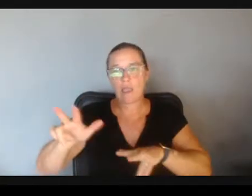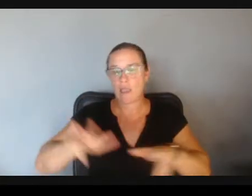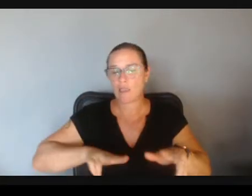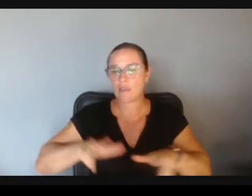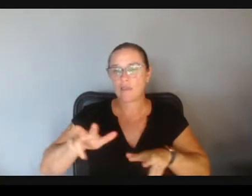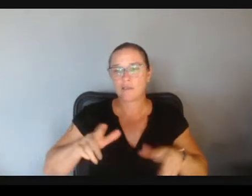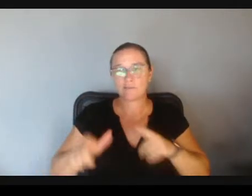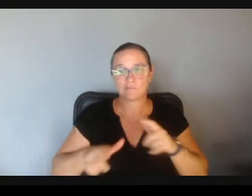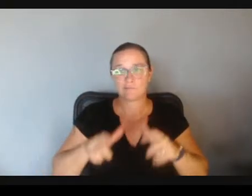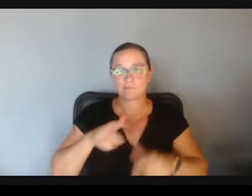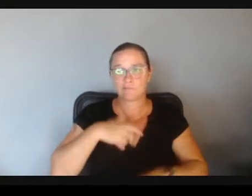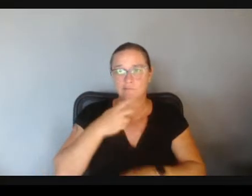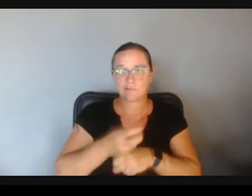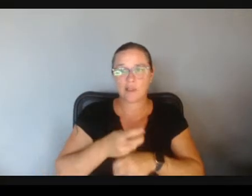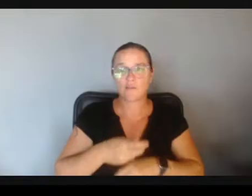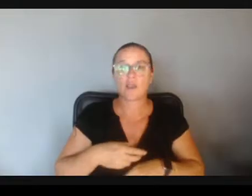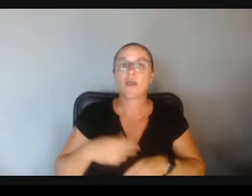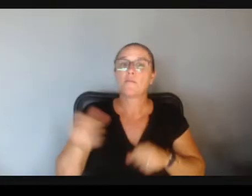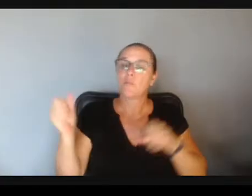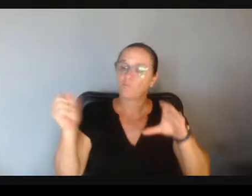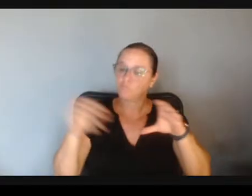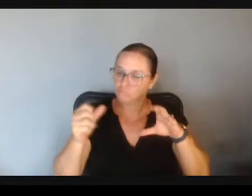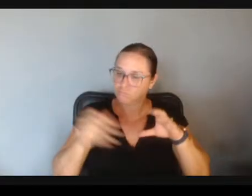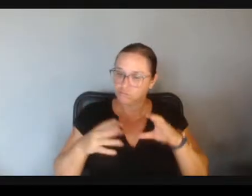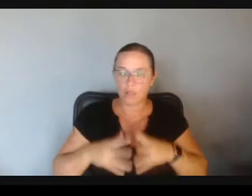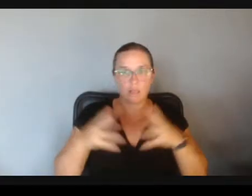If you want to make it out there, pack your water.